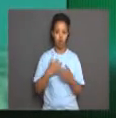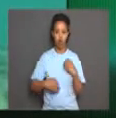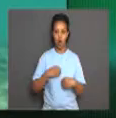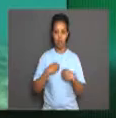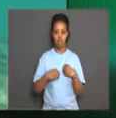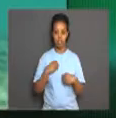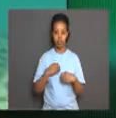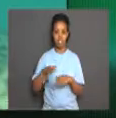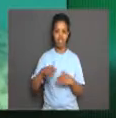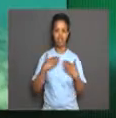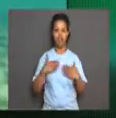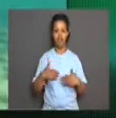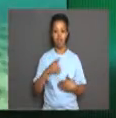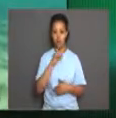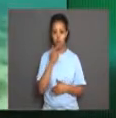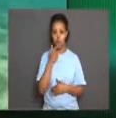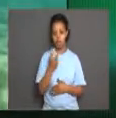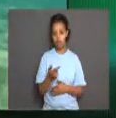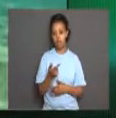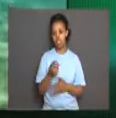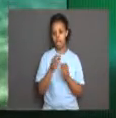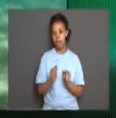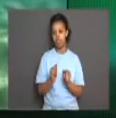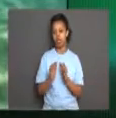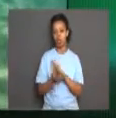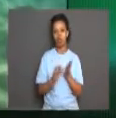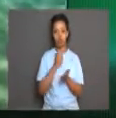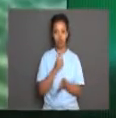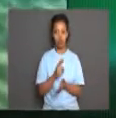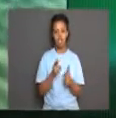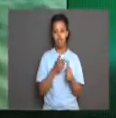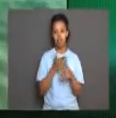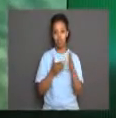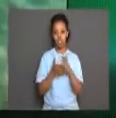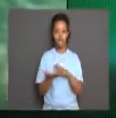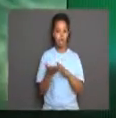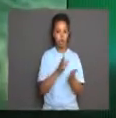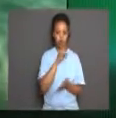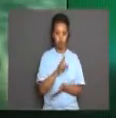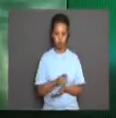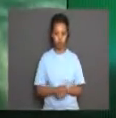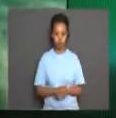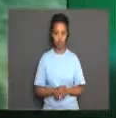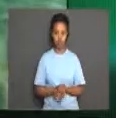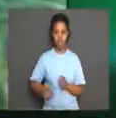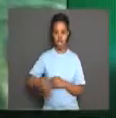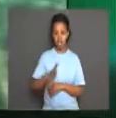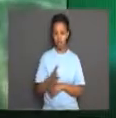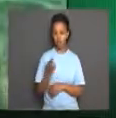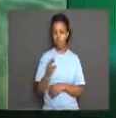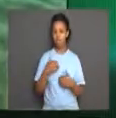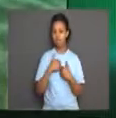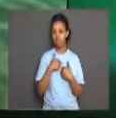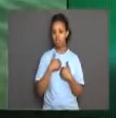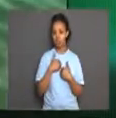go through to become a fossil. Stage 1 is death. The plant or